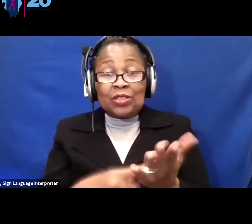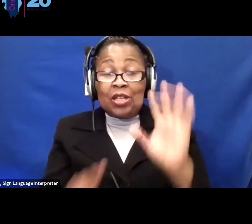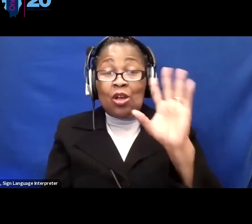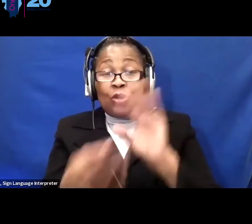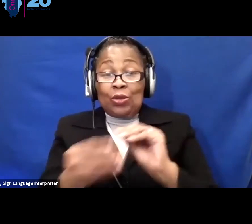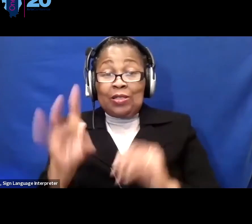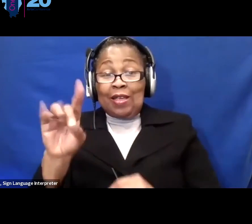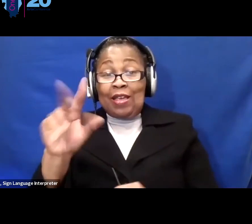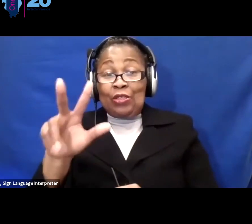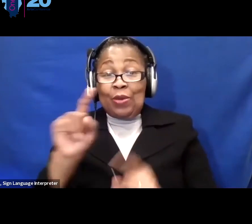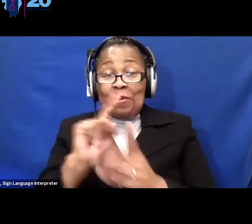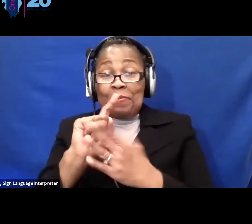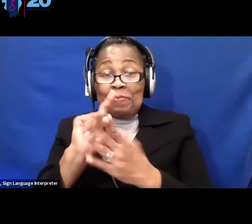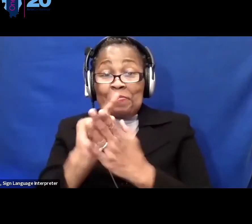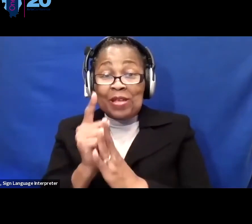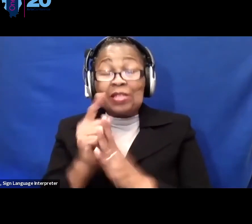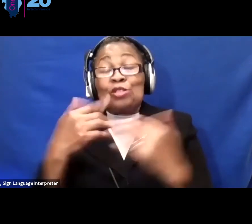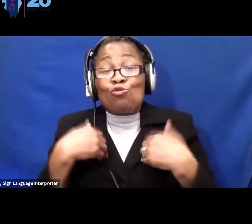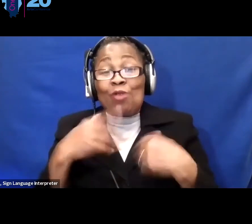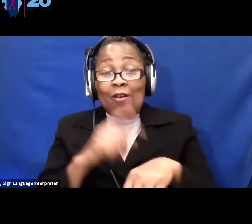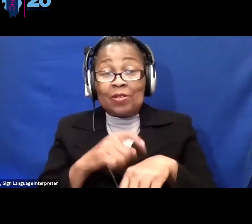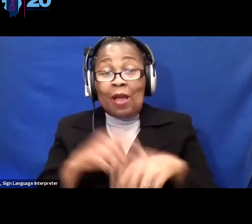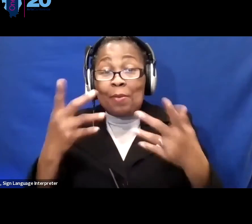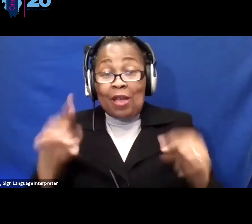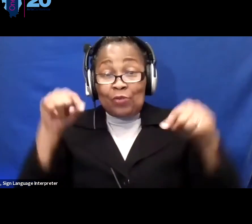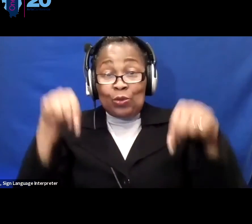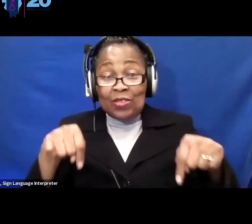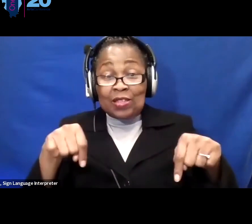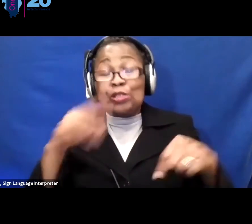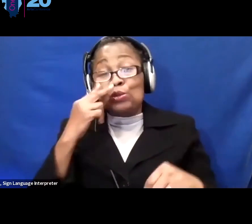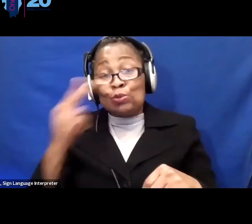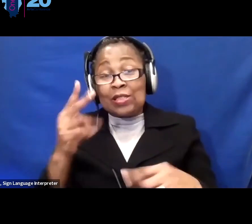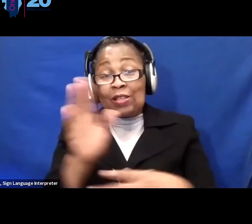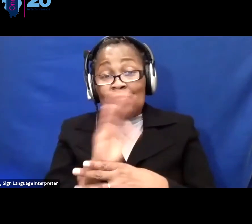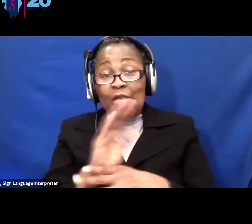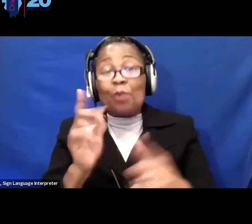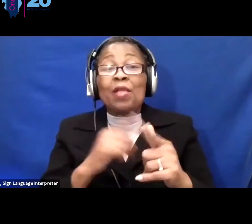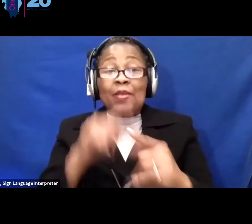minutes long, so you have time after this session to see the film and then participate in the Q&A.